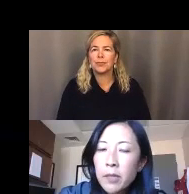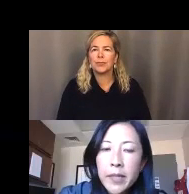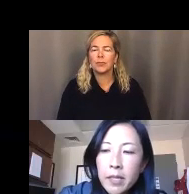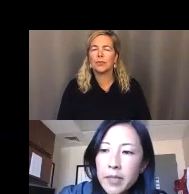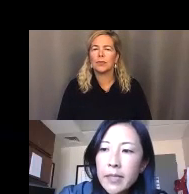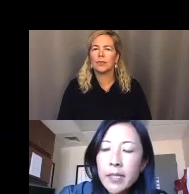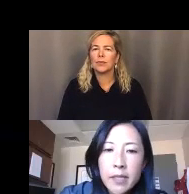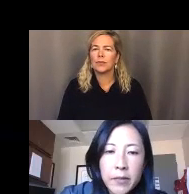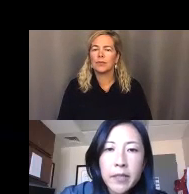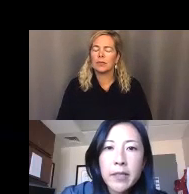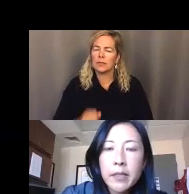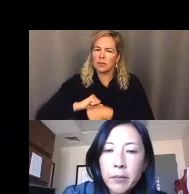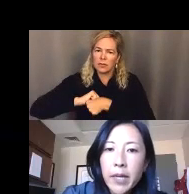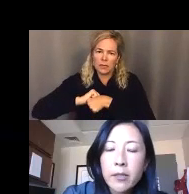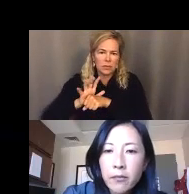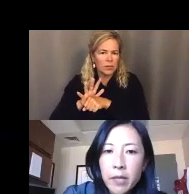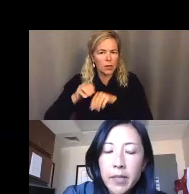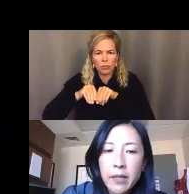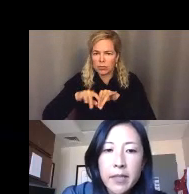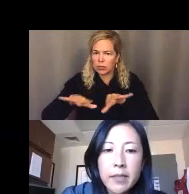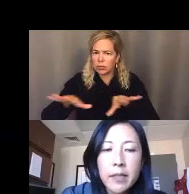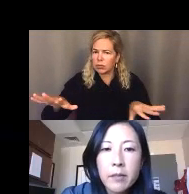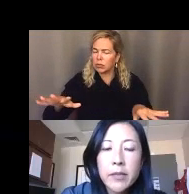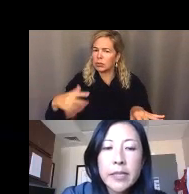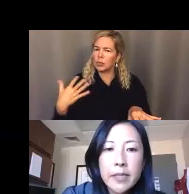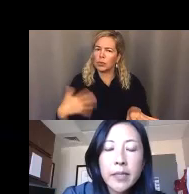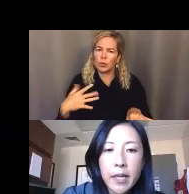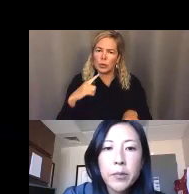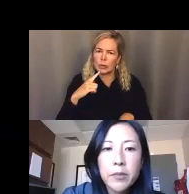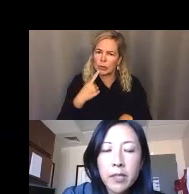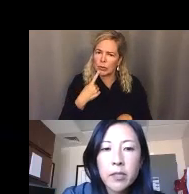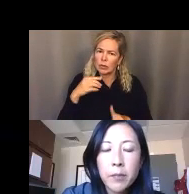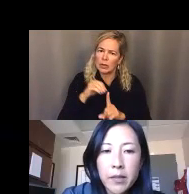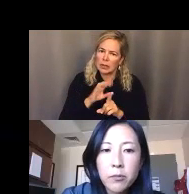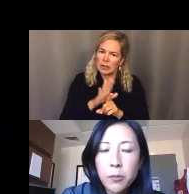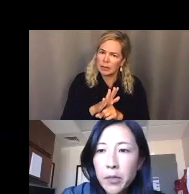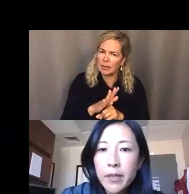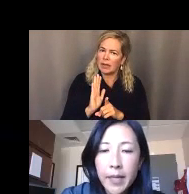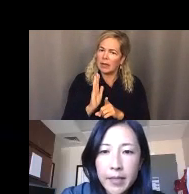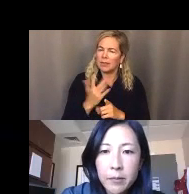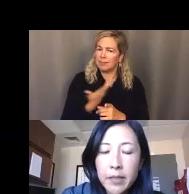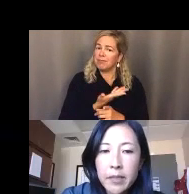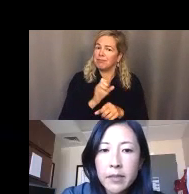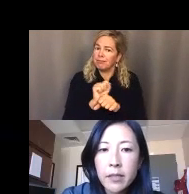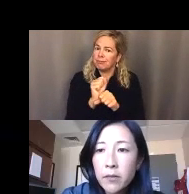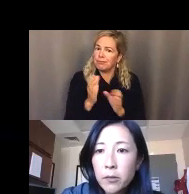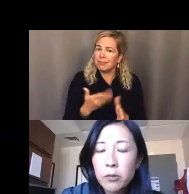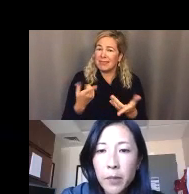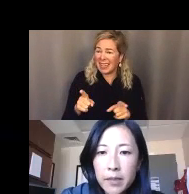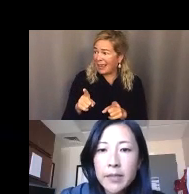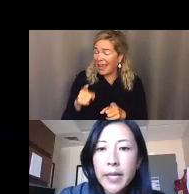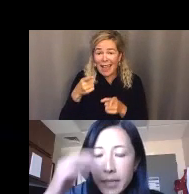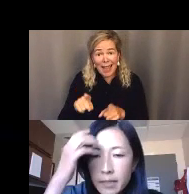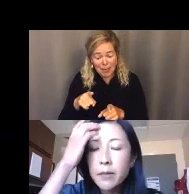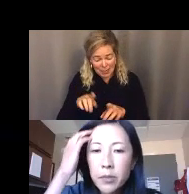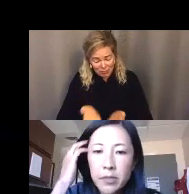So the pandemic has significantly impacted our family care needs. About 69% of respondents reported that they had dependents, and of those